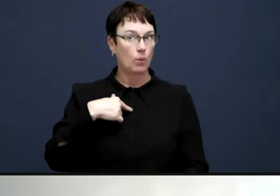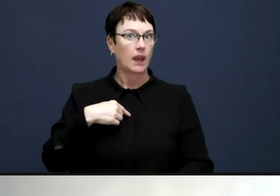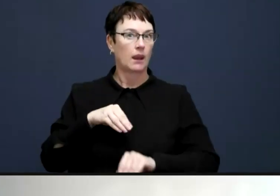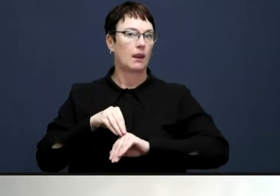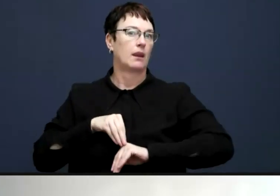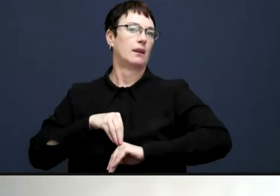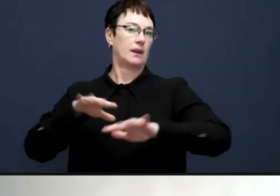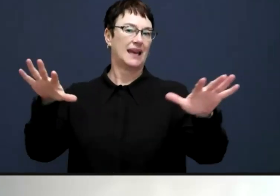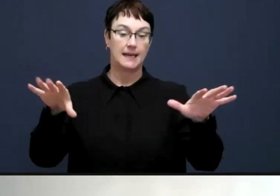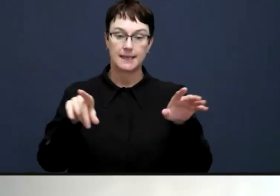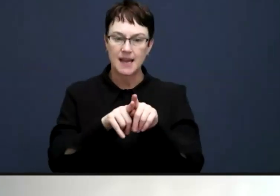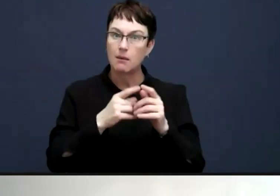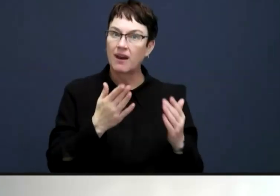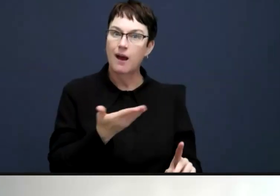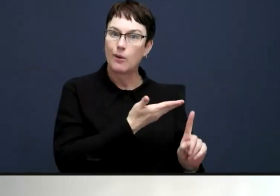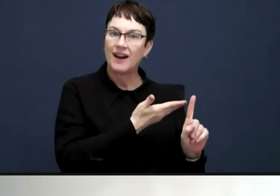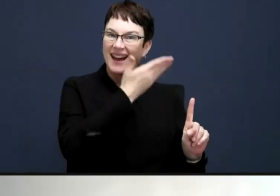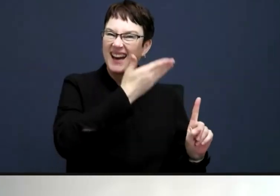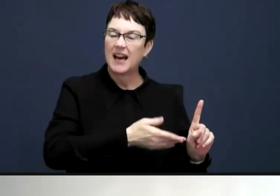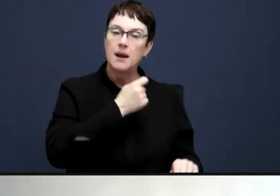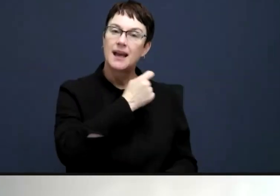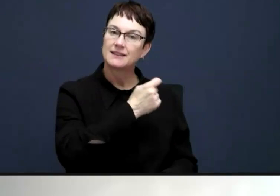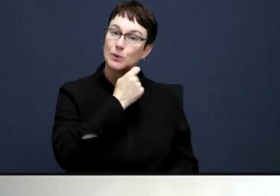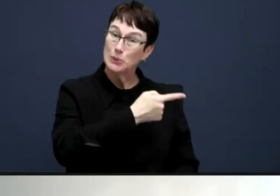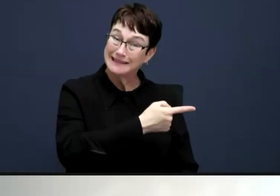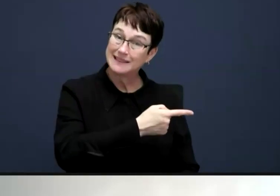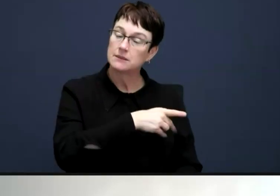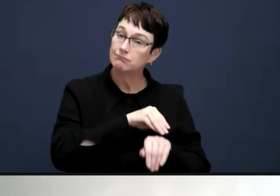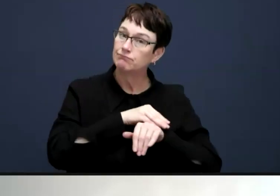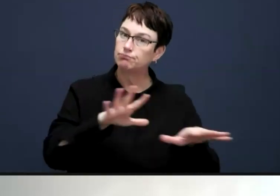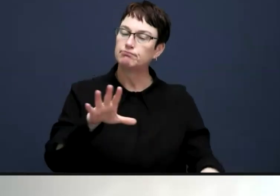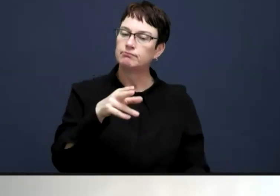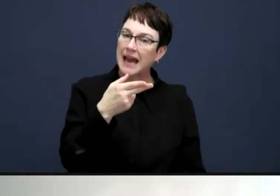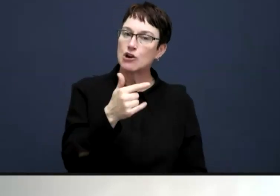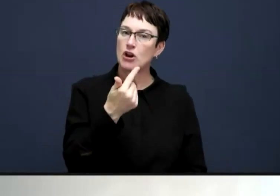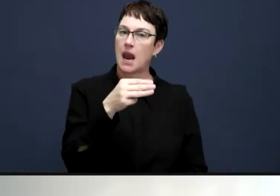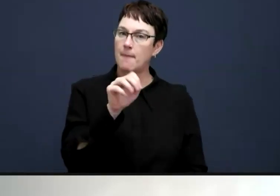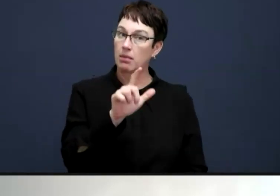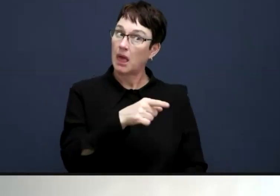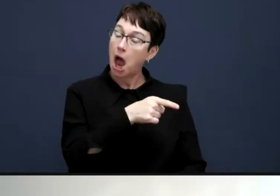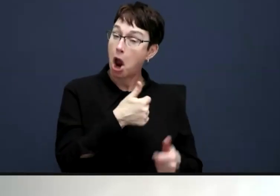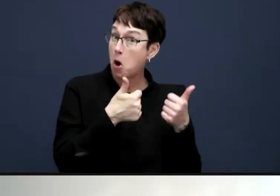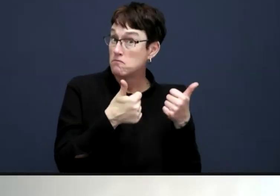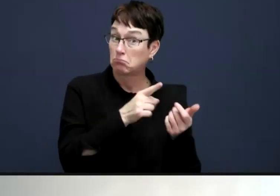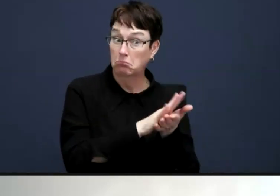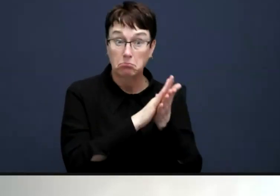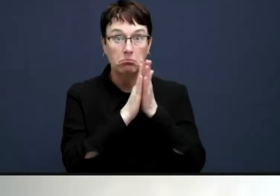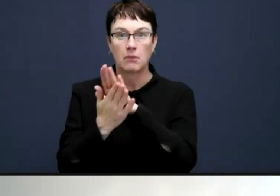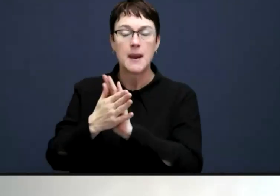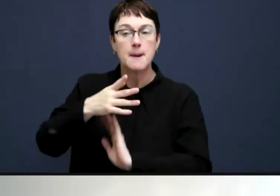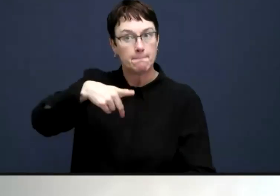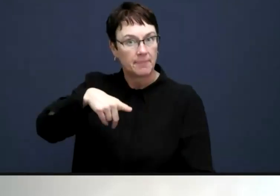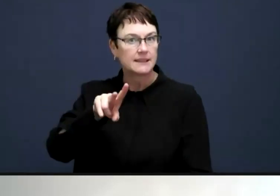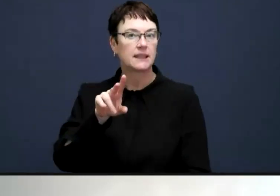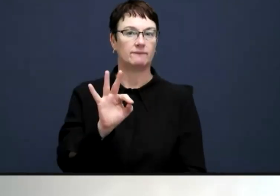the one we just heard about converting to HTML, this API will actually take a PDF document and